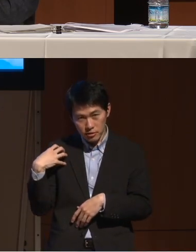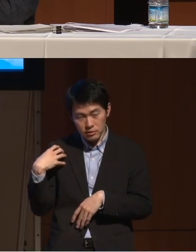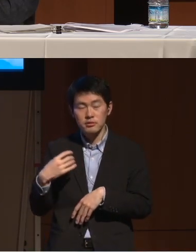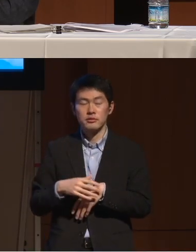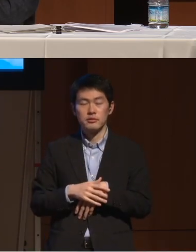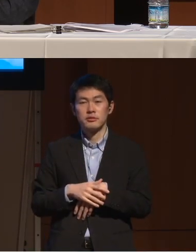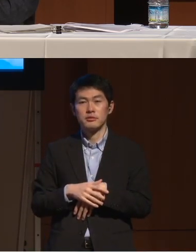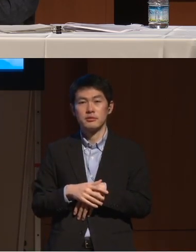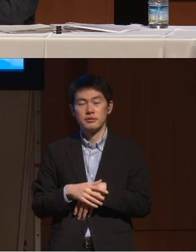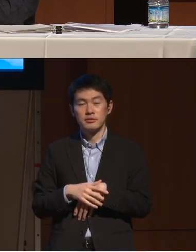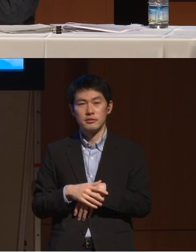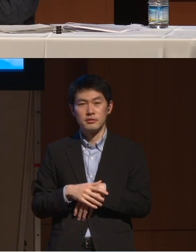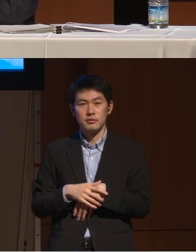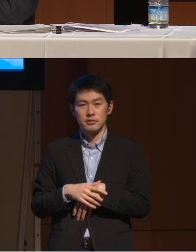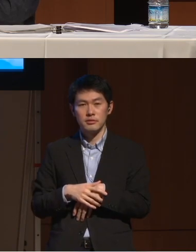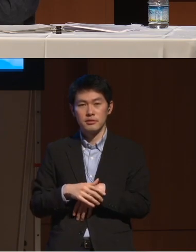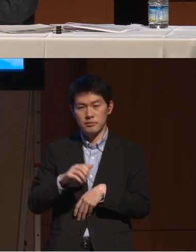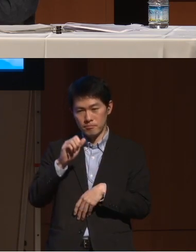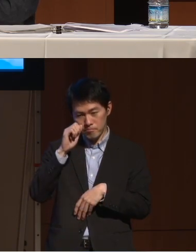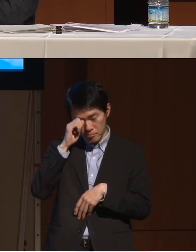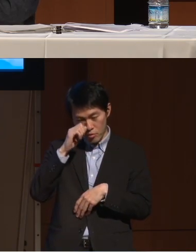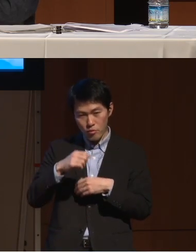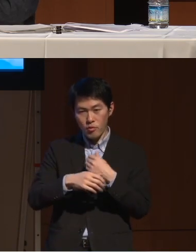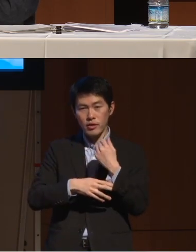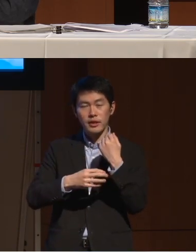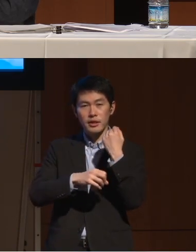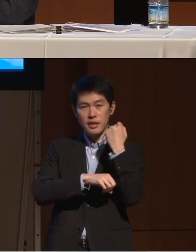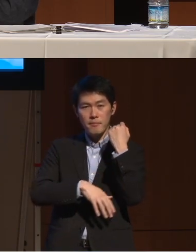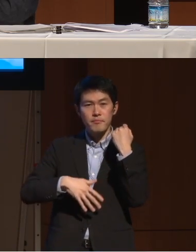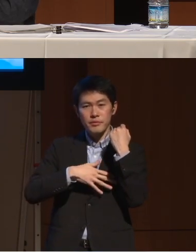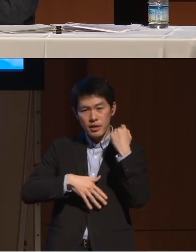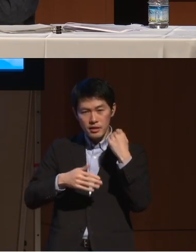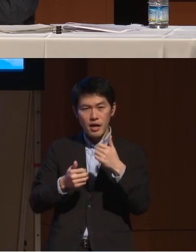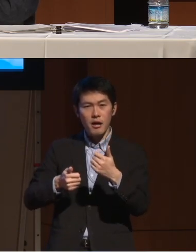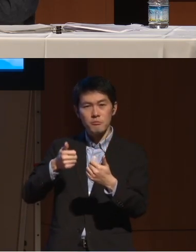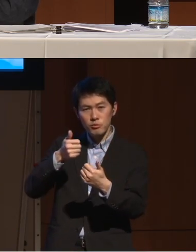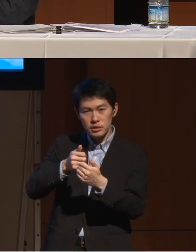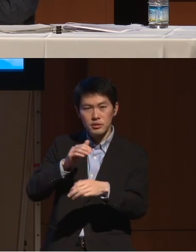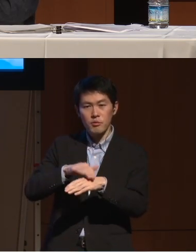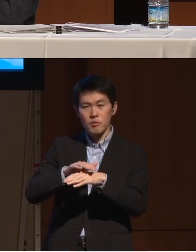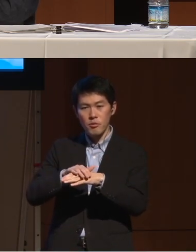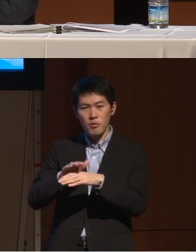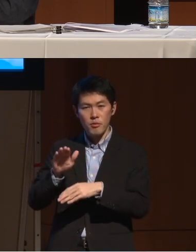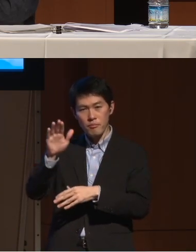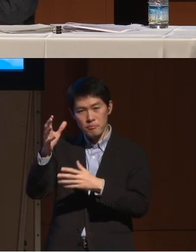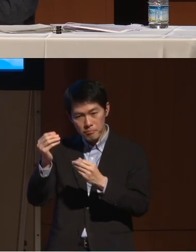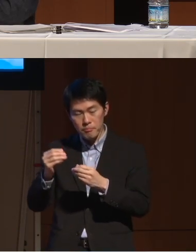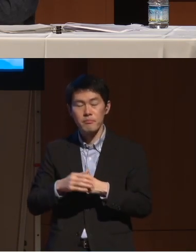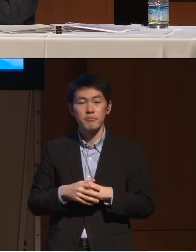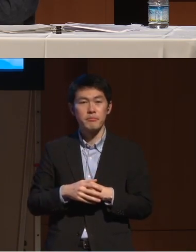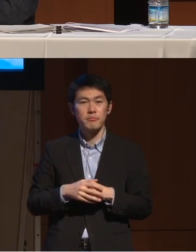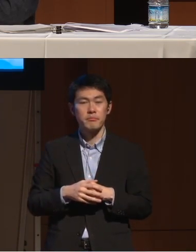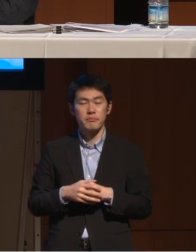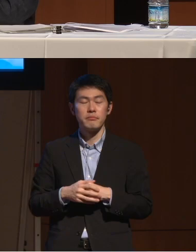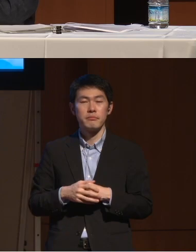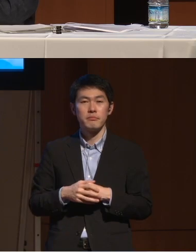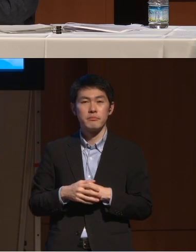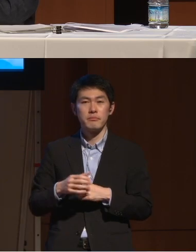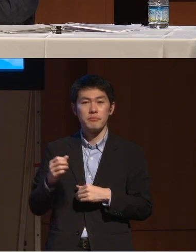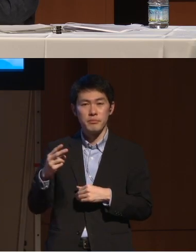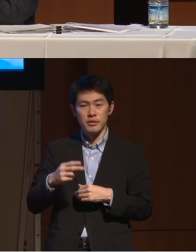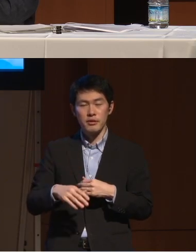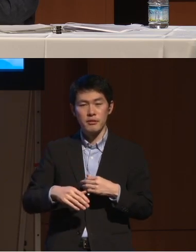the pathogen family approach in their latest update to their pathogen prioritization